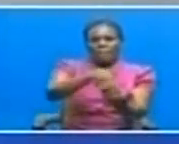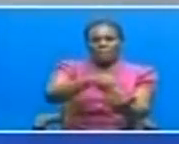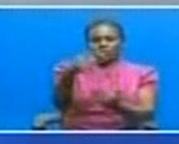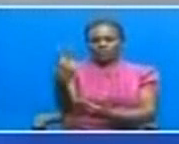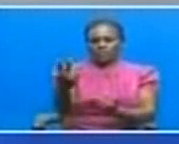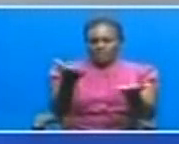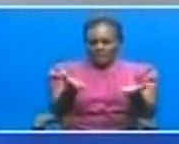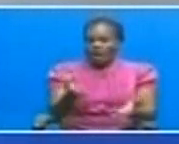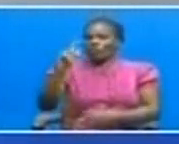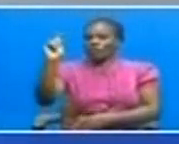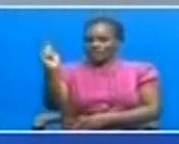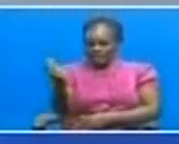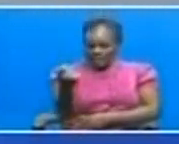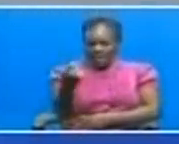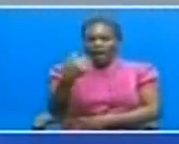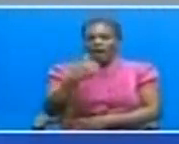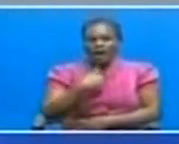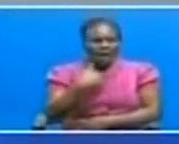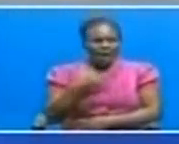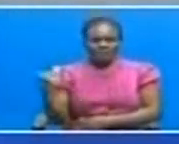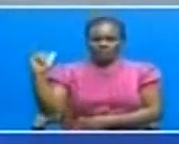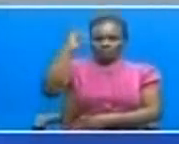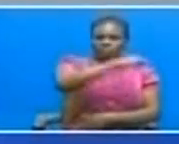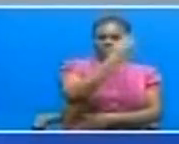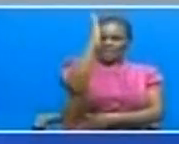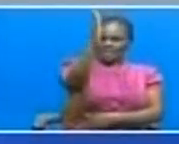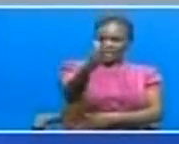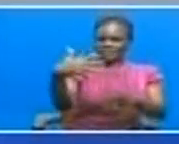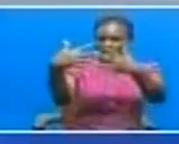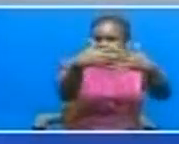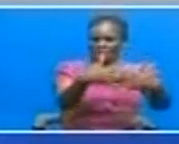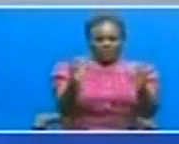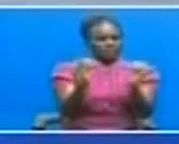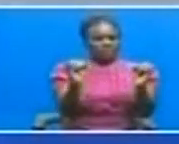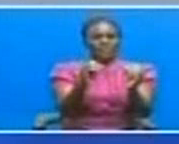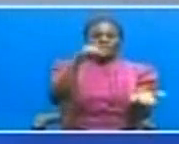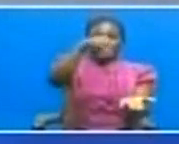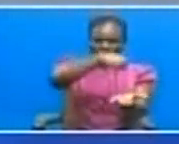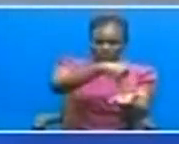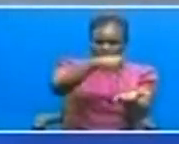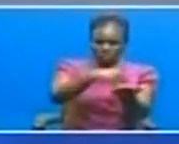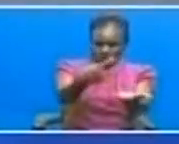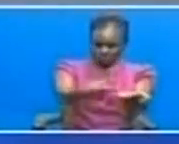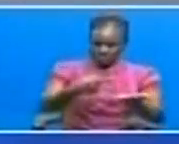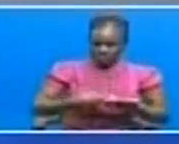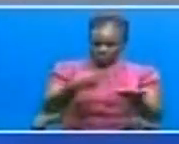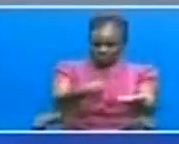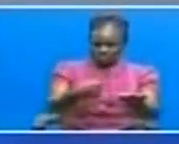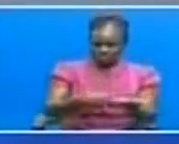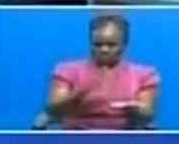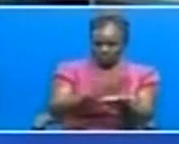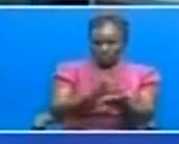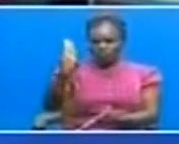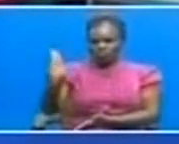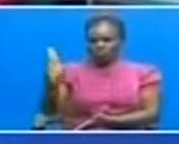As for now, Kenya has no direct flights to the U.S. If this is included in the bilateral talks between President Uhuru